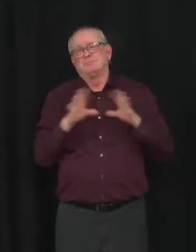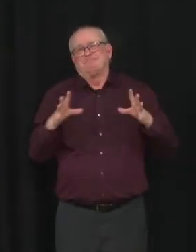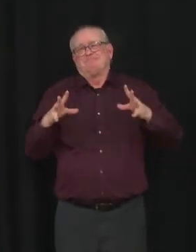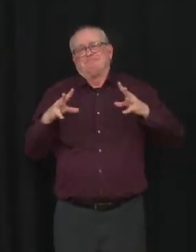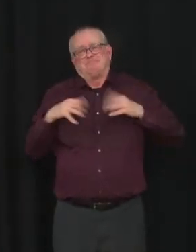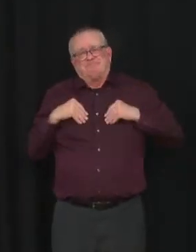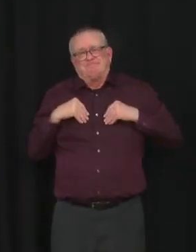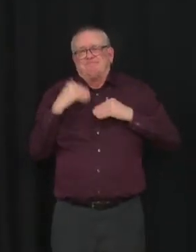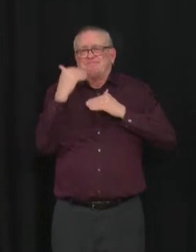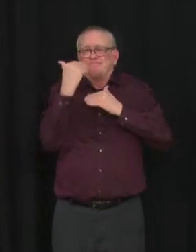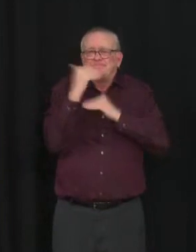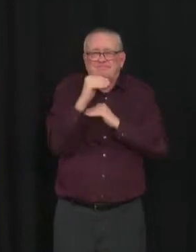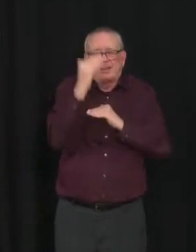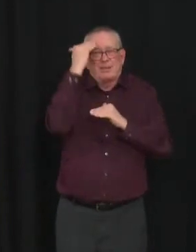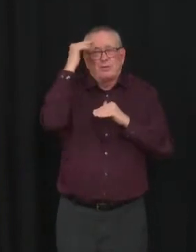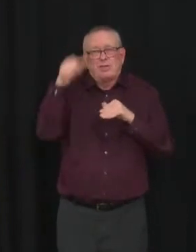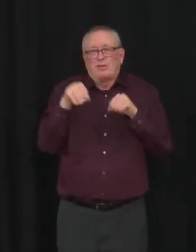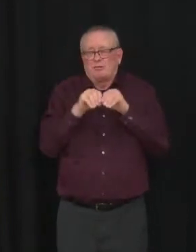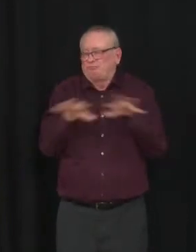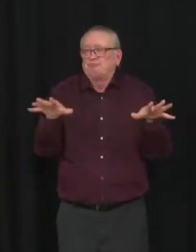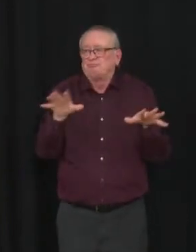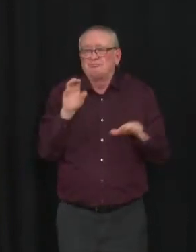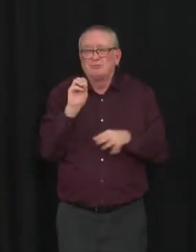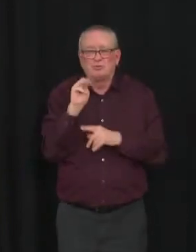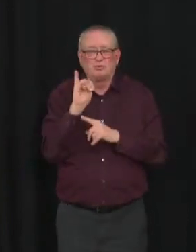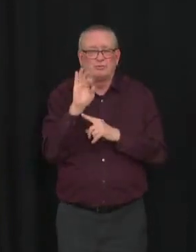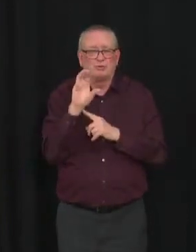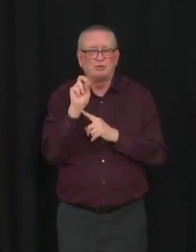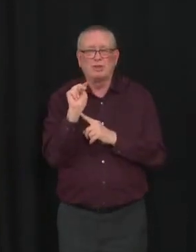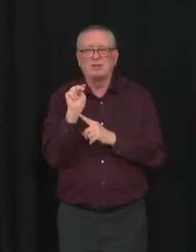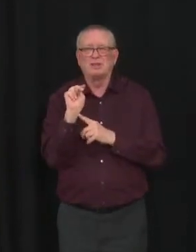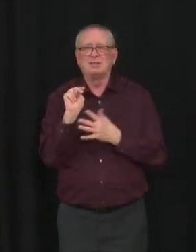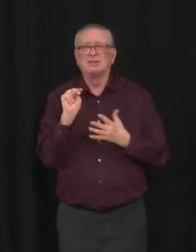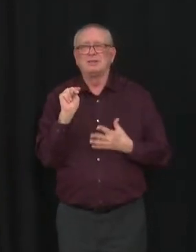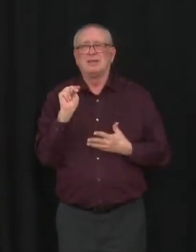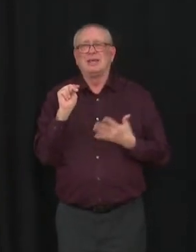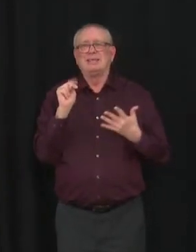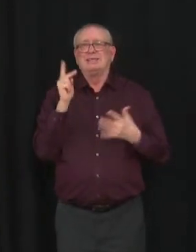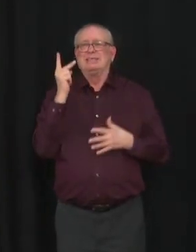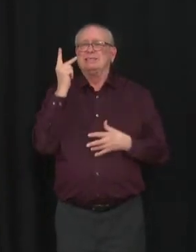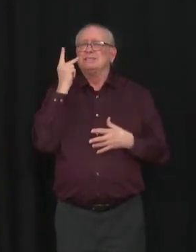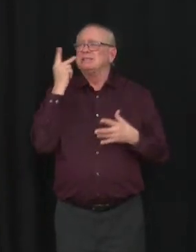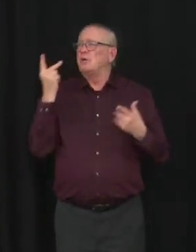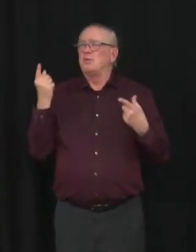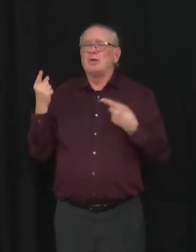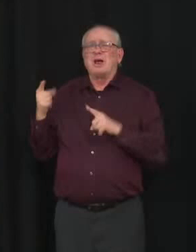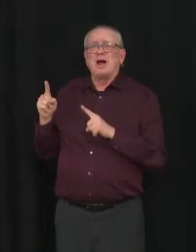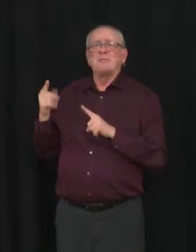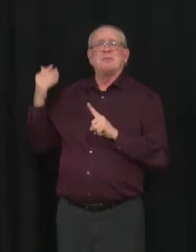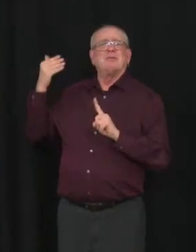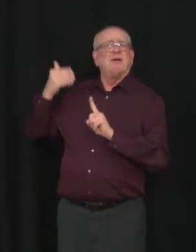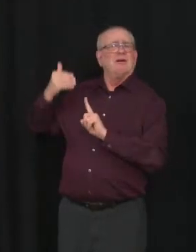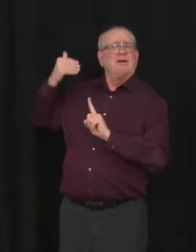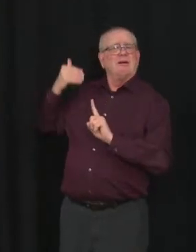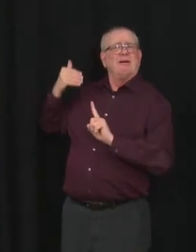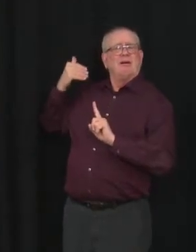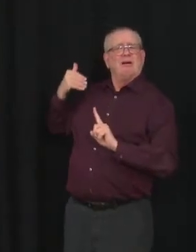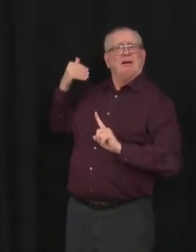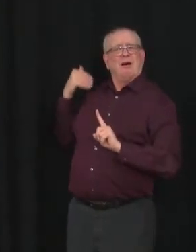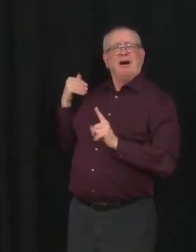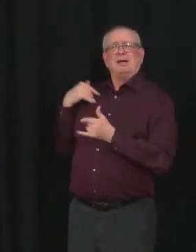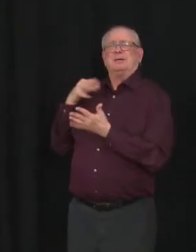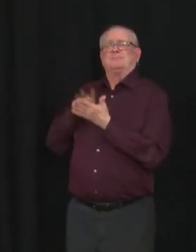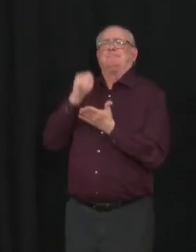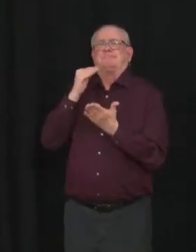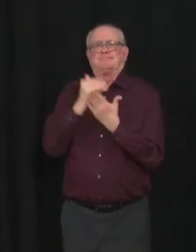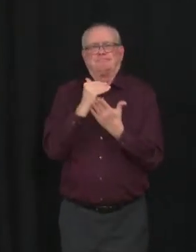variant. We need to take what we've learned from previous waves of the pandemic and apply it to our current situation.